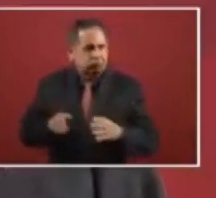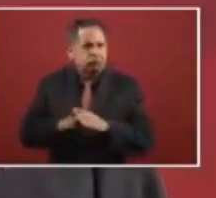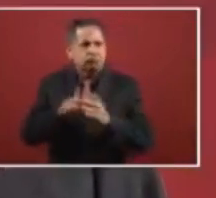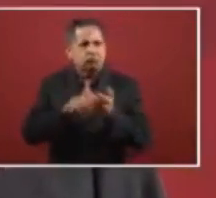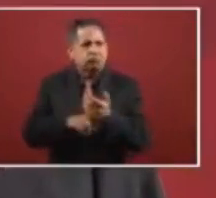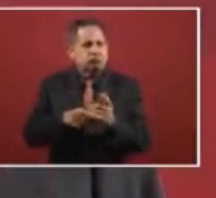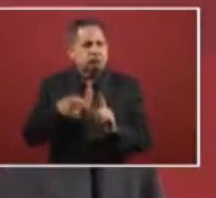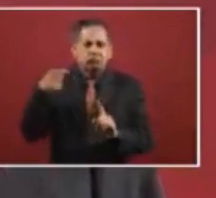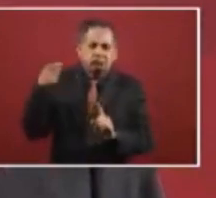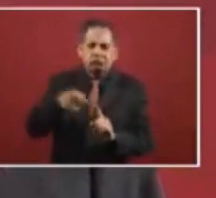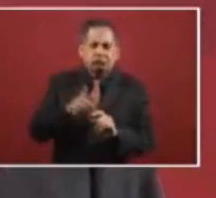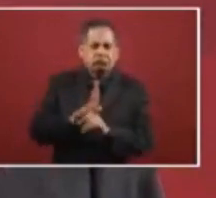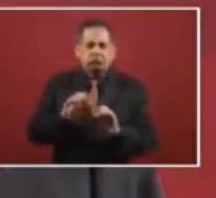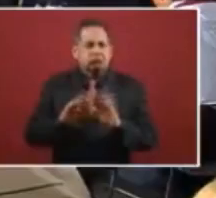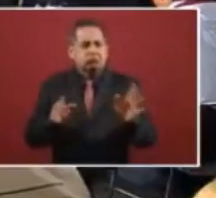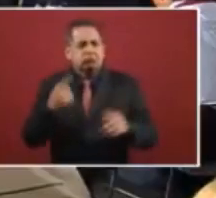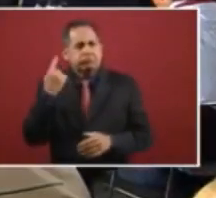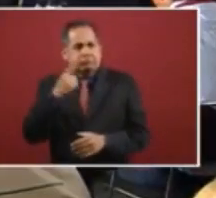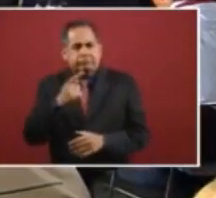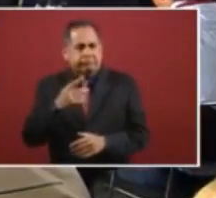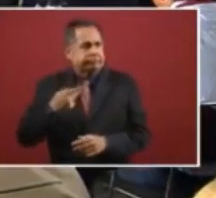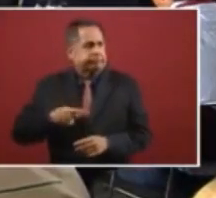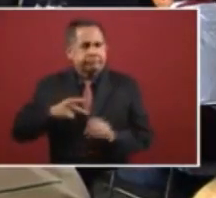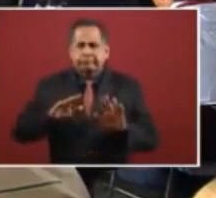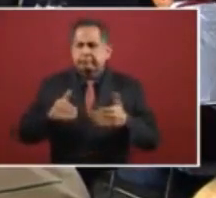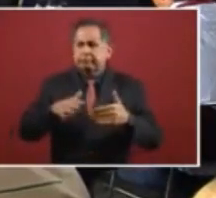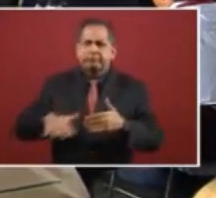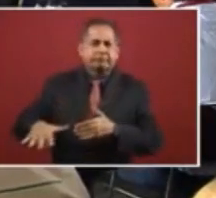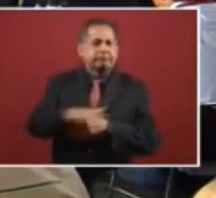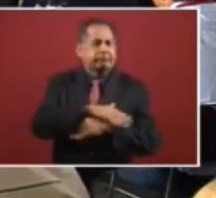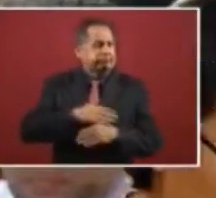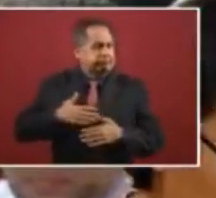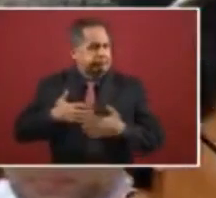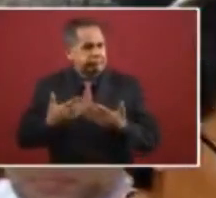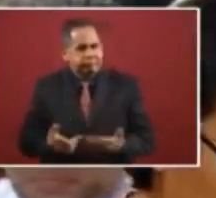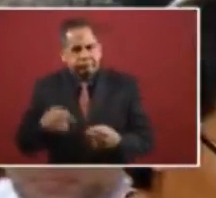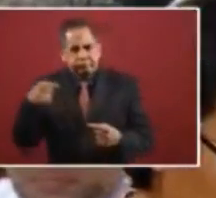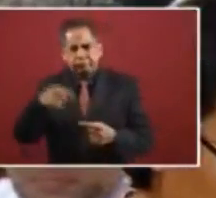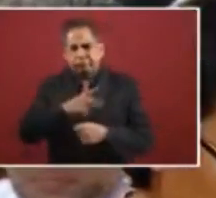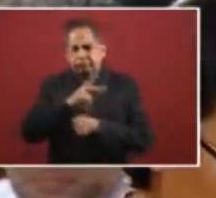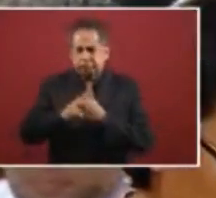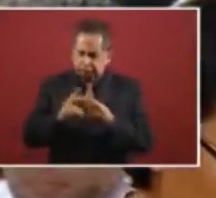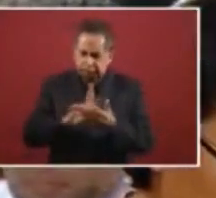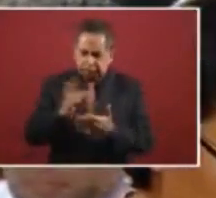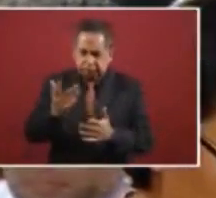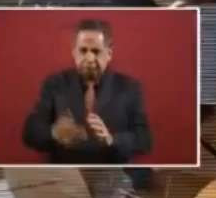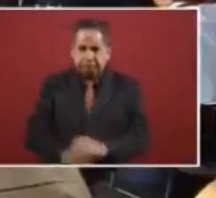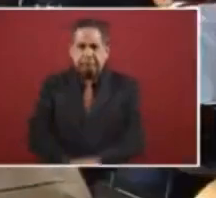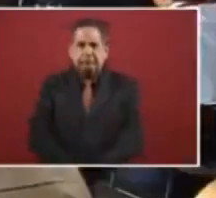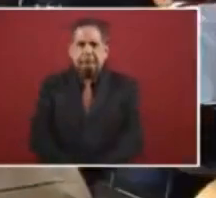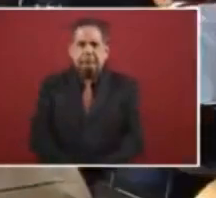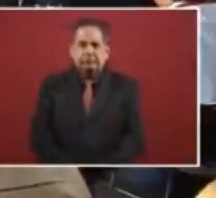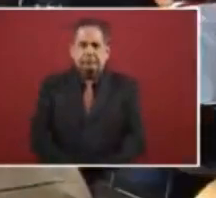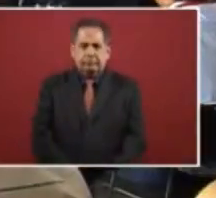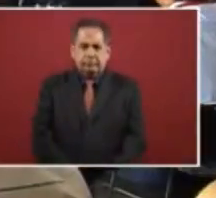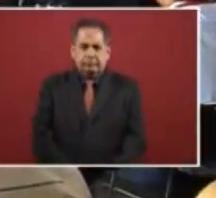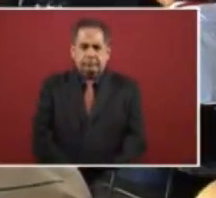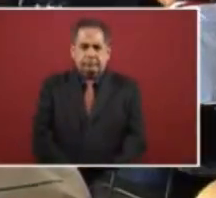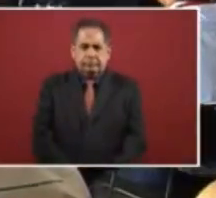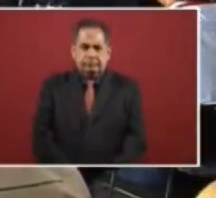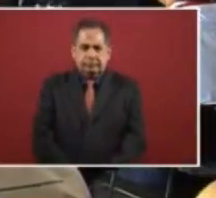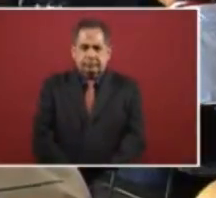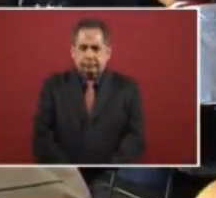of Mexico? Is there confidence so that the people can have confidence in this great country?